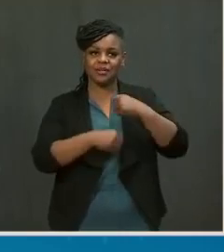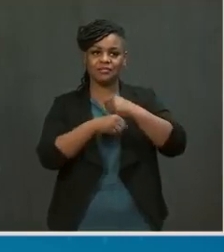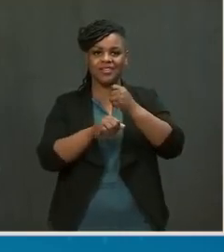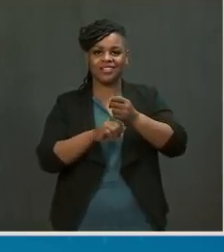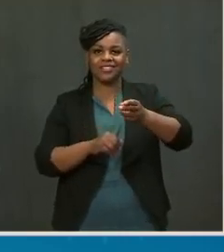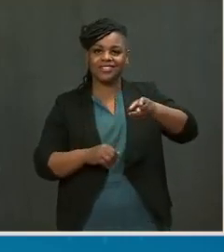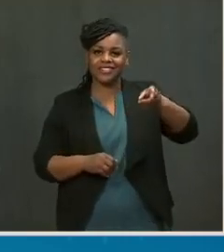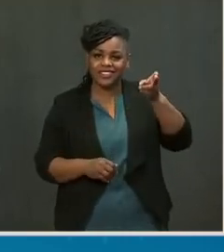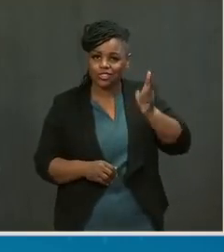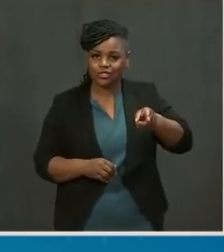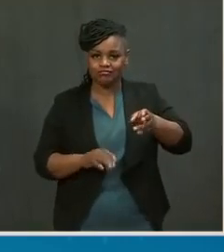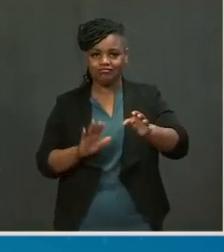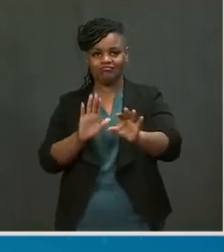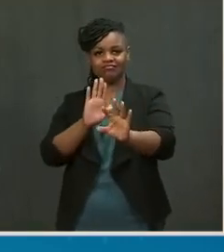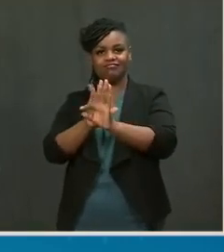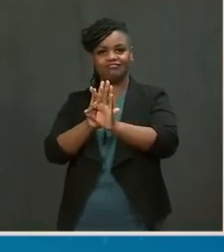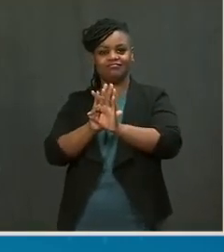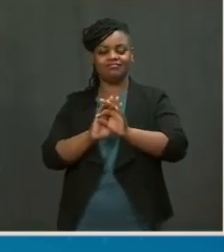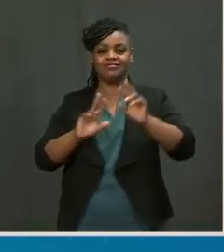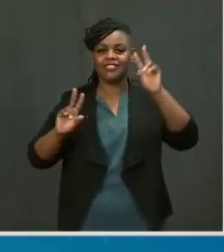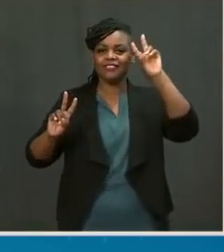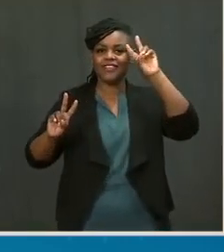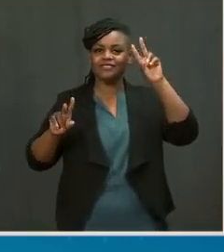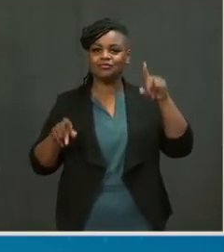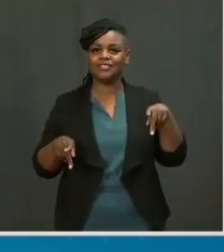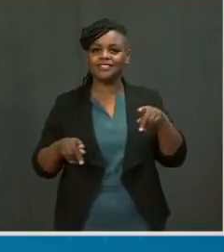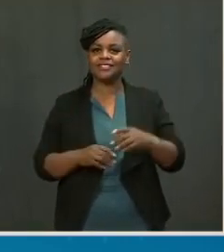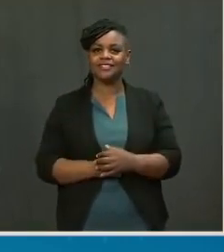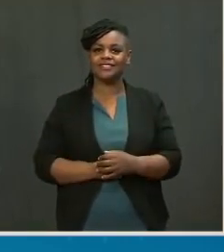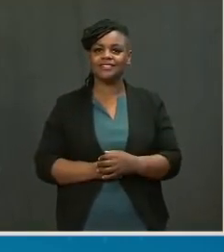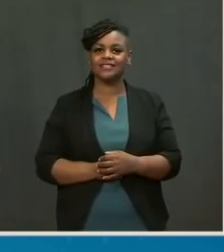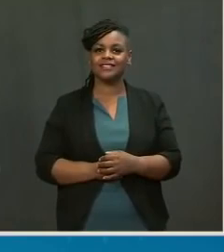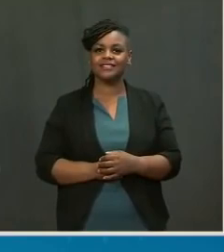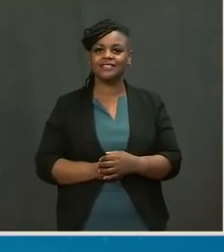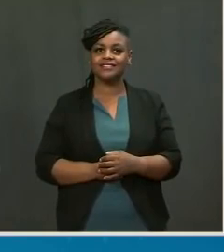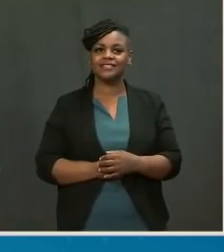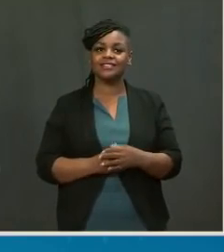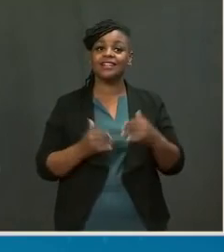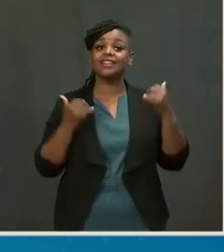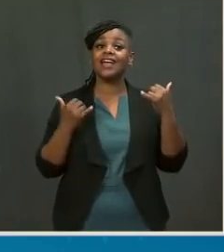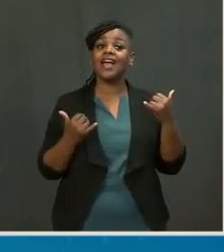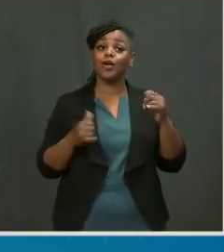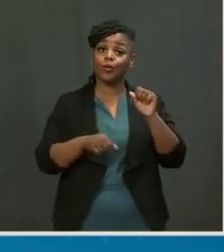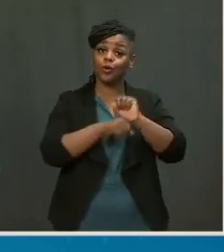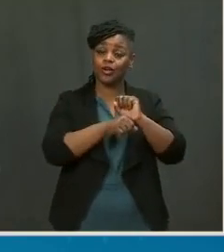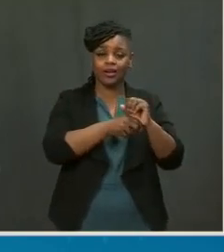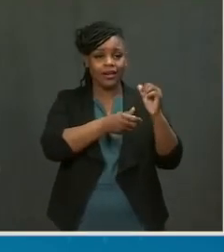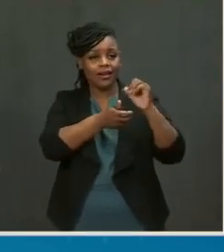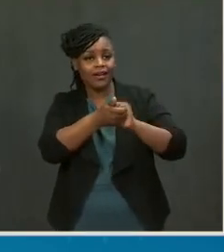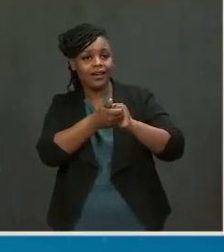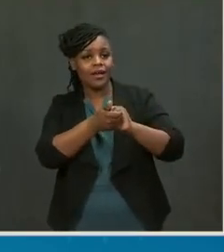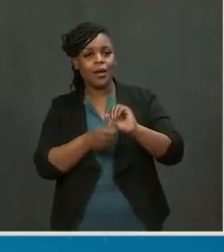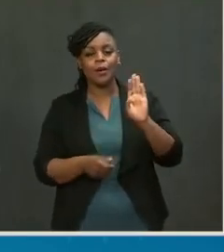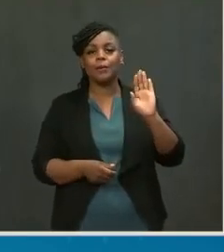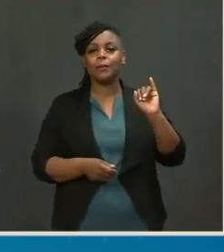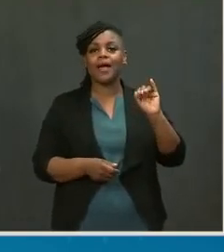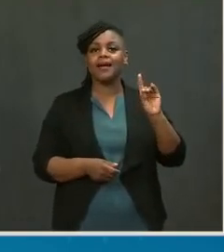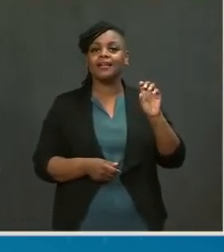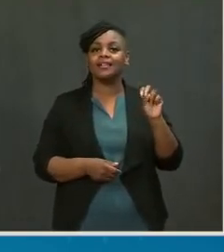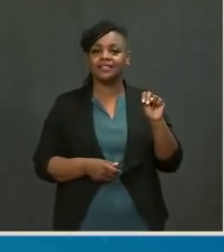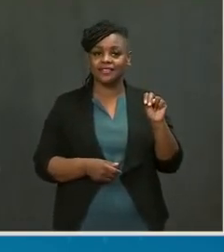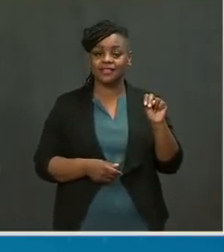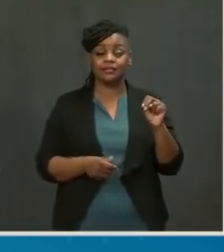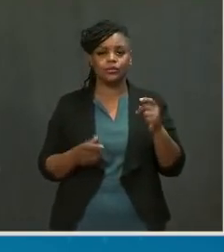President. Now, Vice President Harris is working with President Biden with the goal to pass the American Jobs